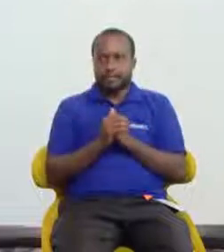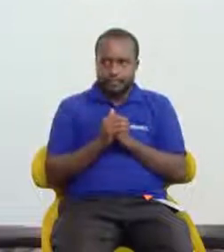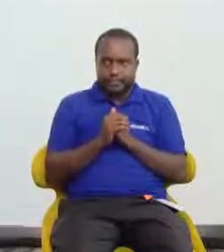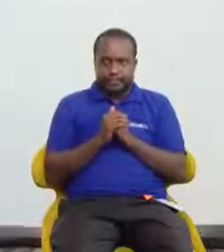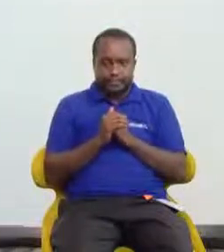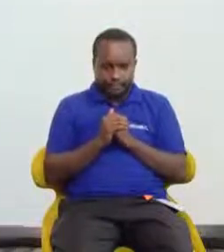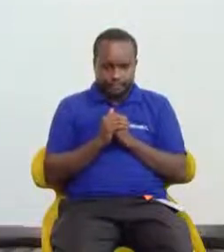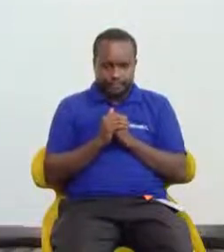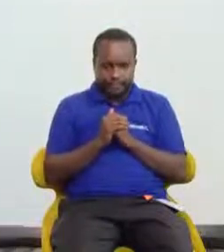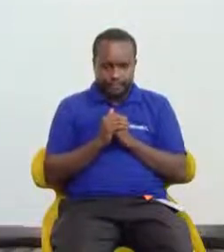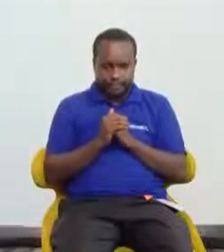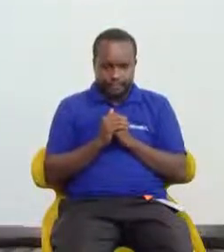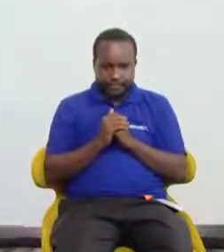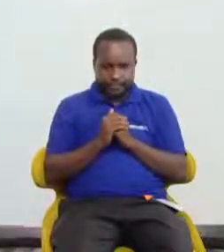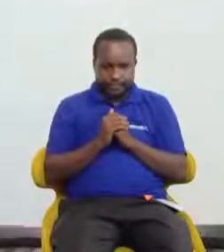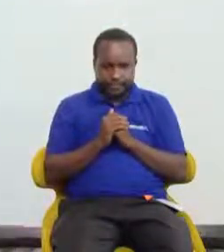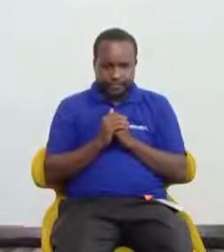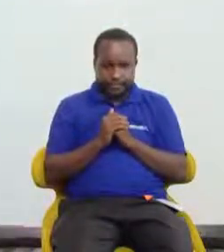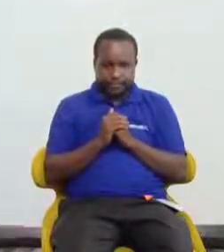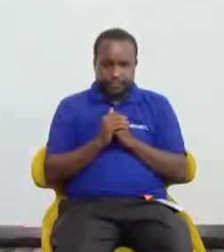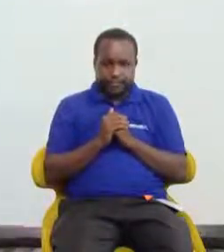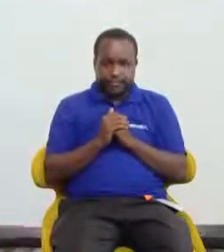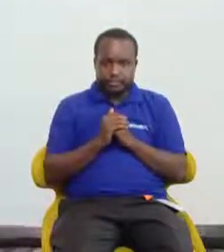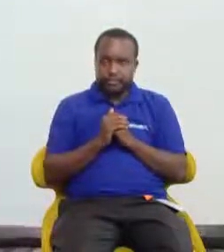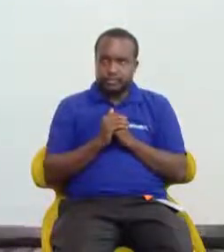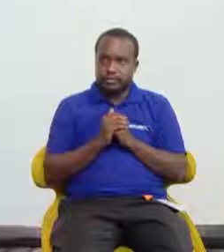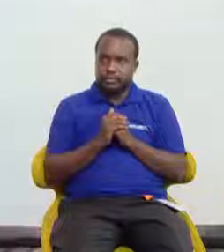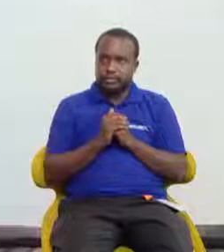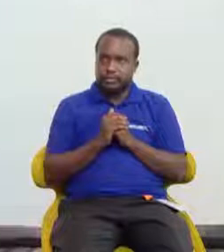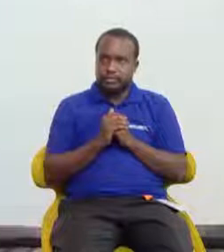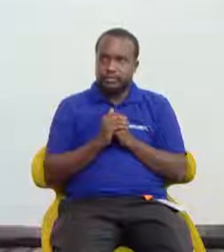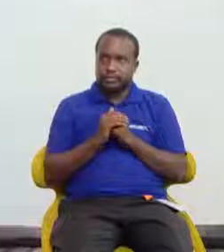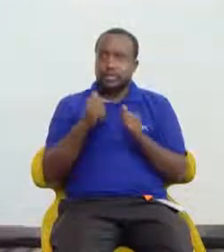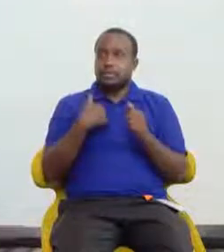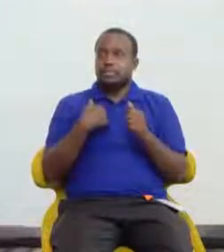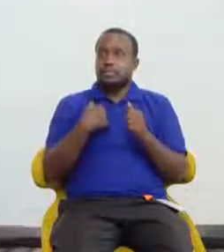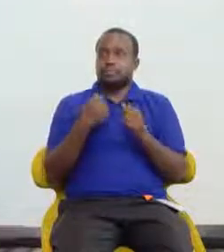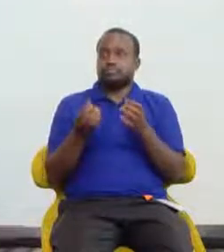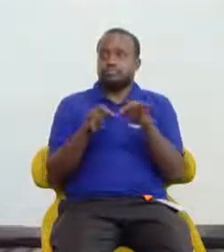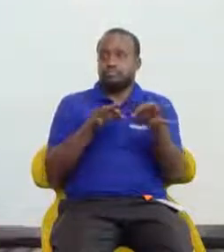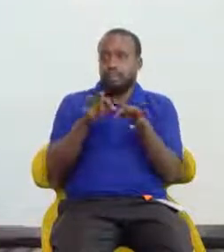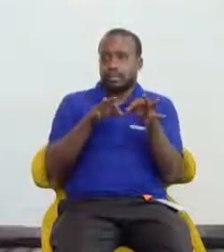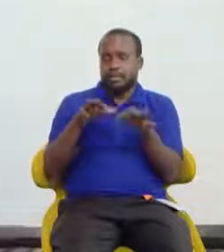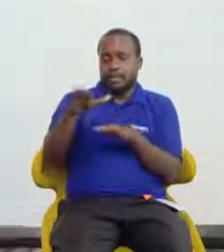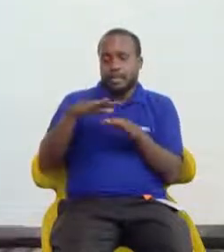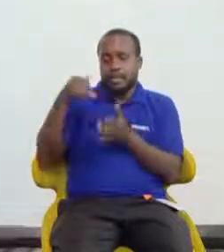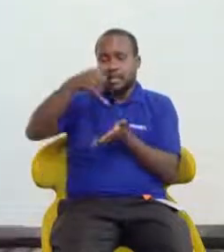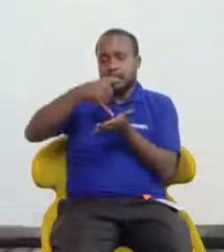right? Okay, that said, I'll be speaking about inclusive education